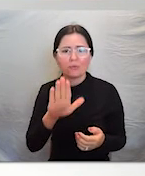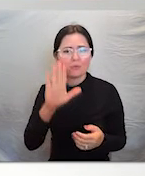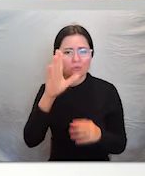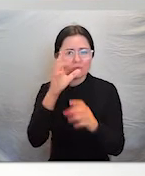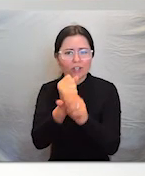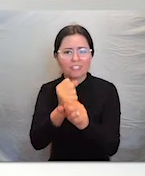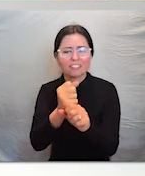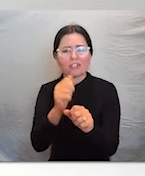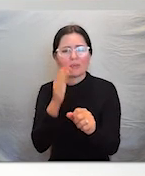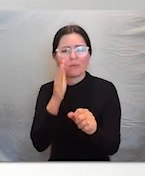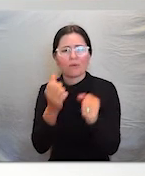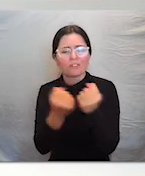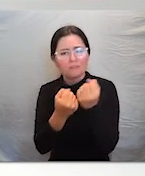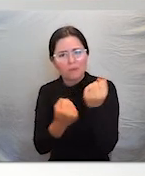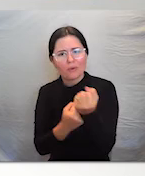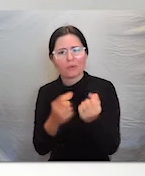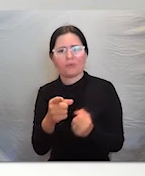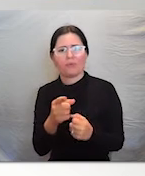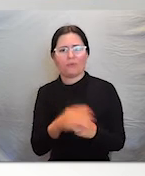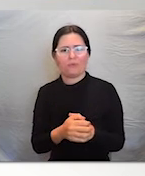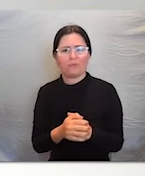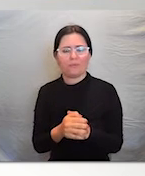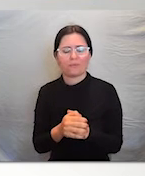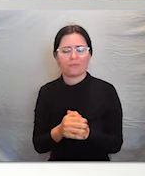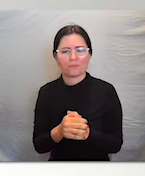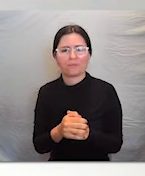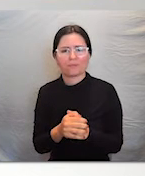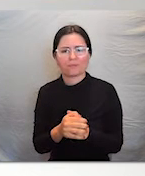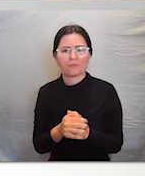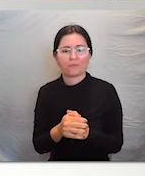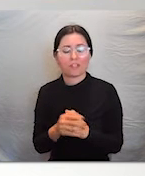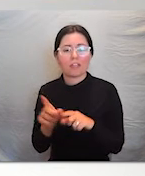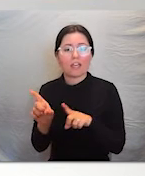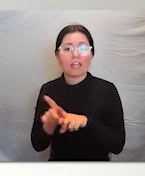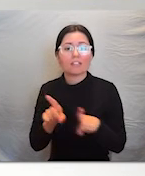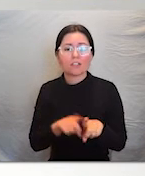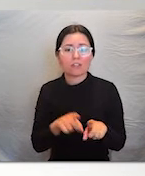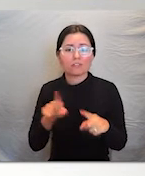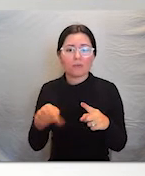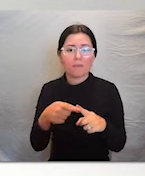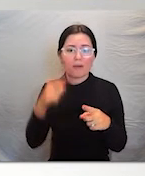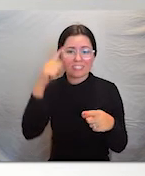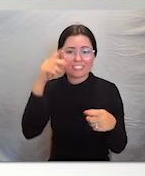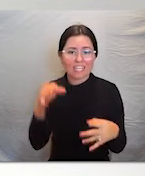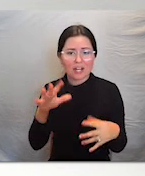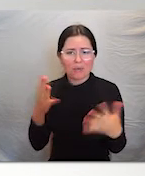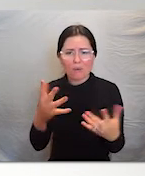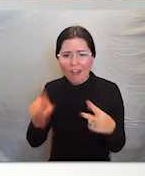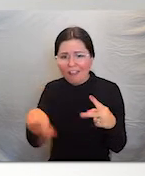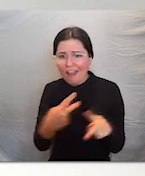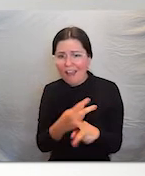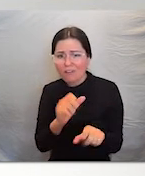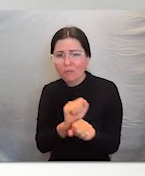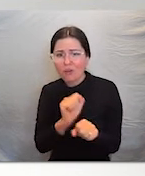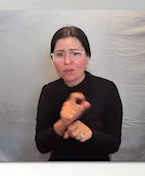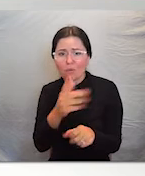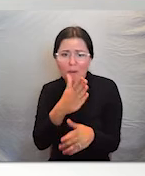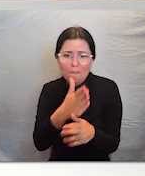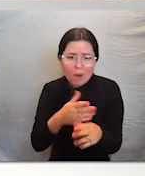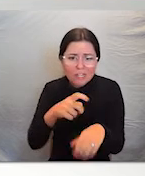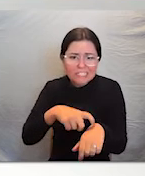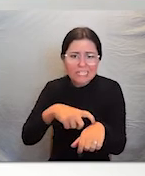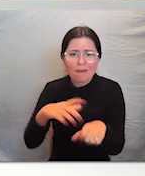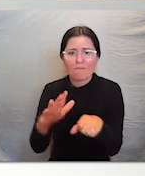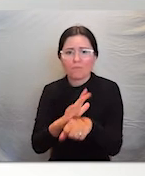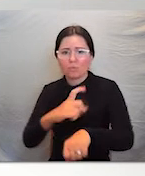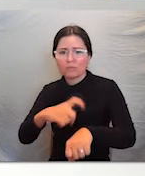you. And it's also about deciding what type of work do you want to do. Do you want to do part-time? Do you want to do full-time?